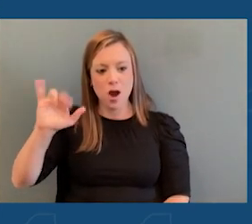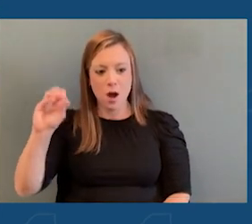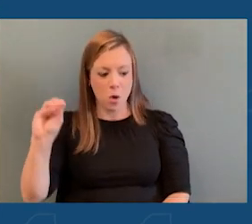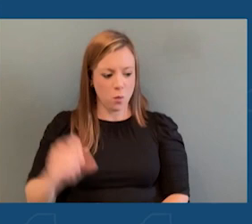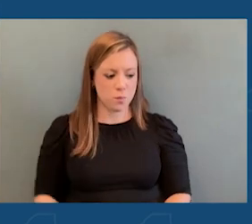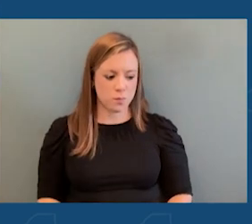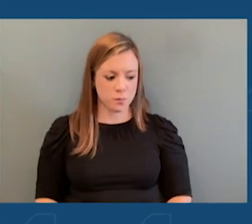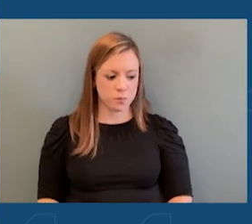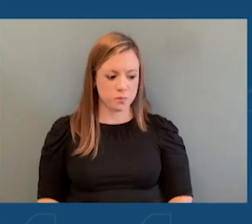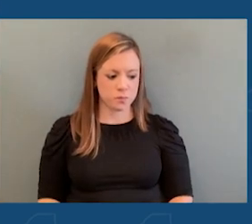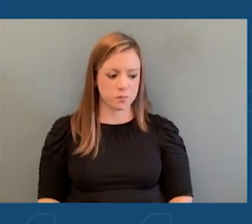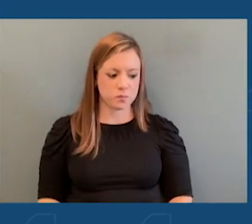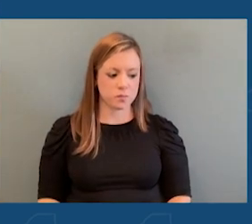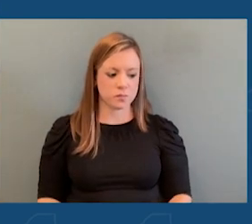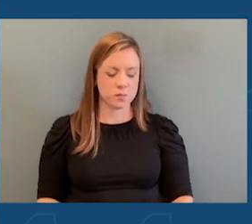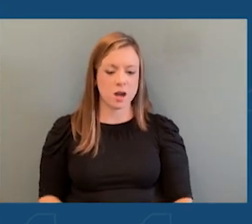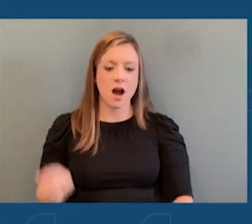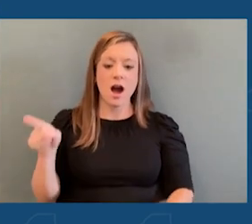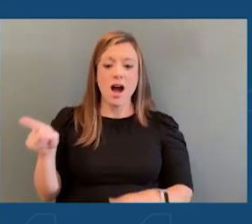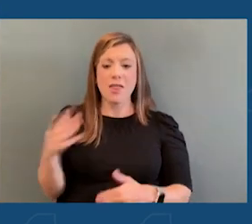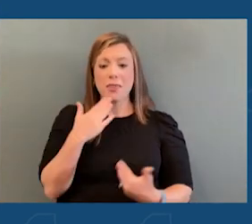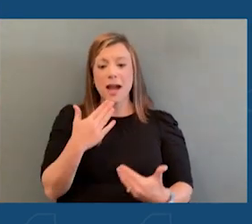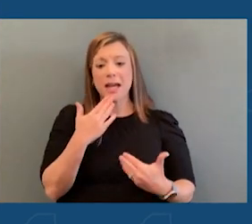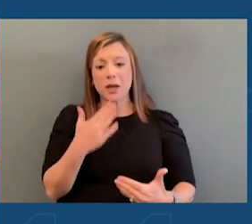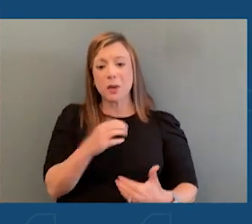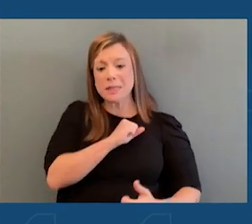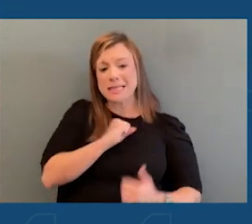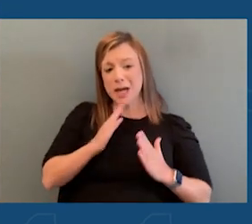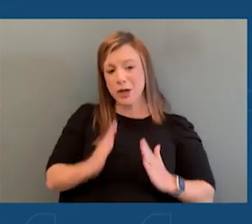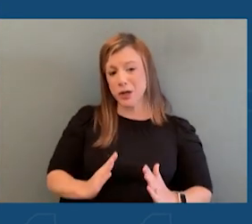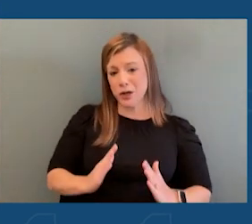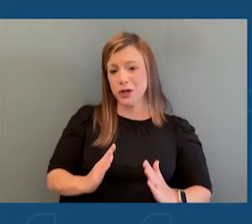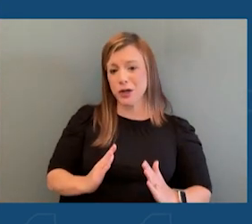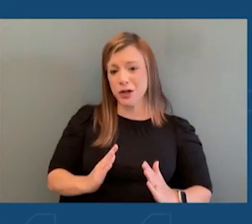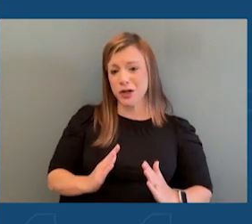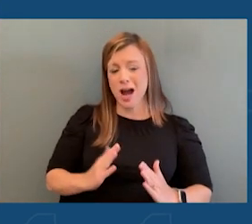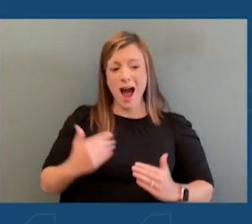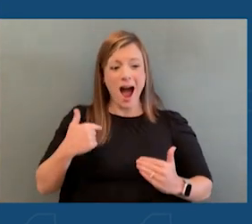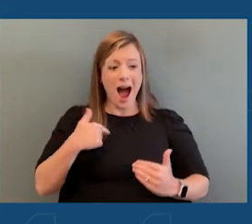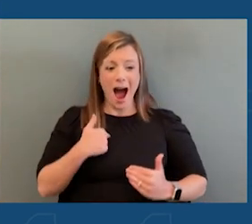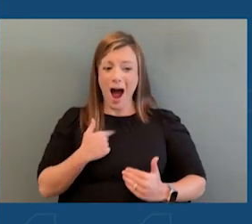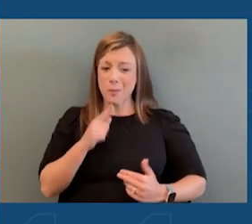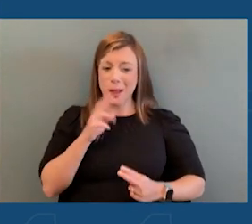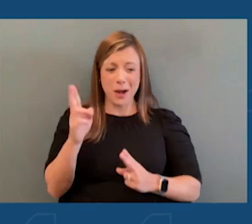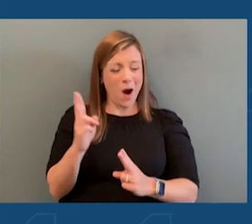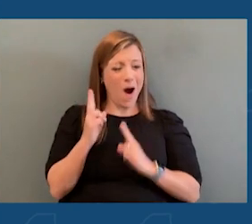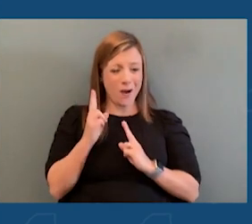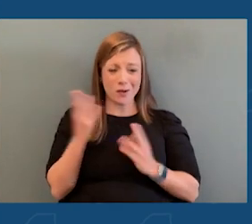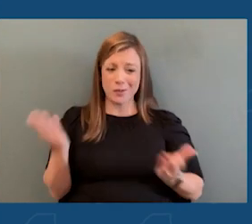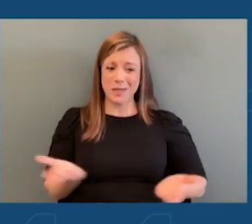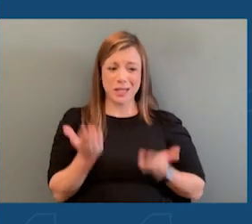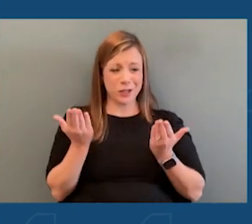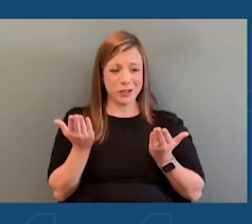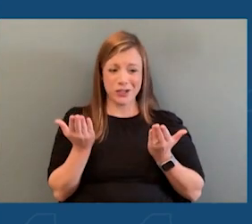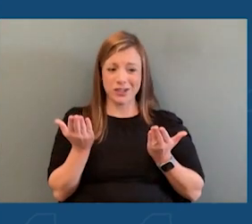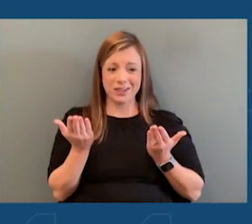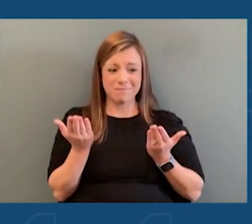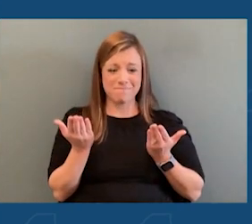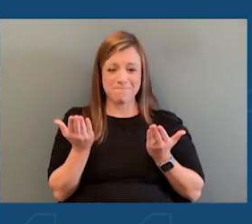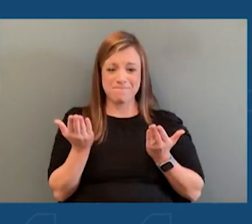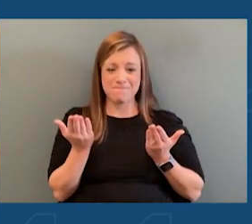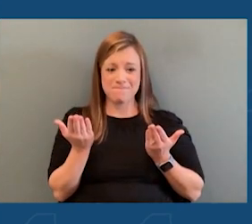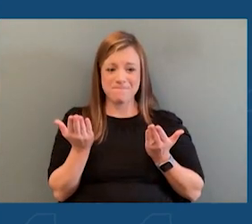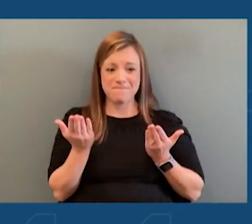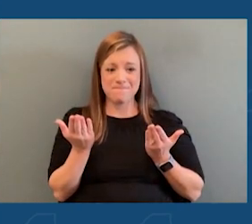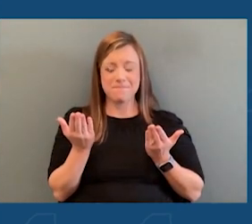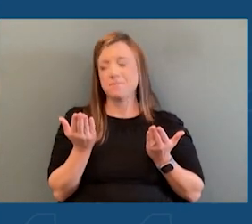Thank you, Senator Serrano. It's really an honor to be here today and really